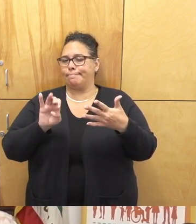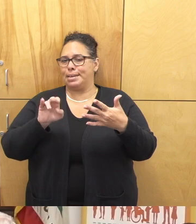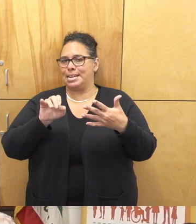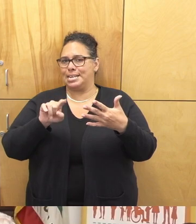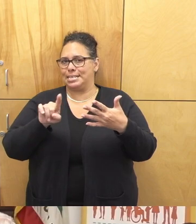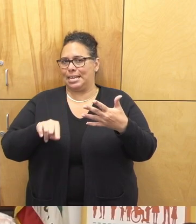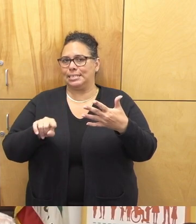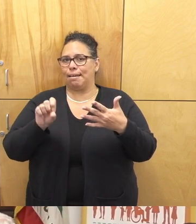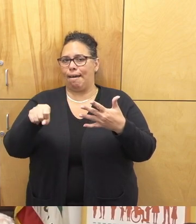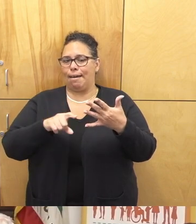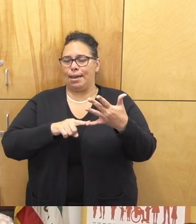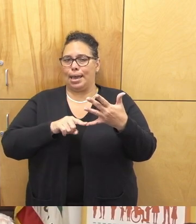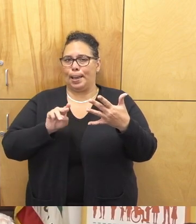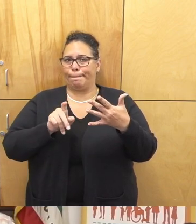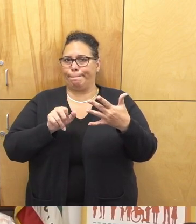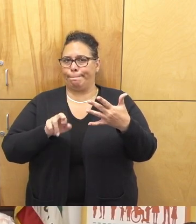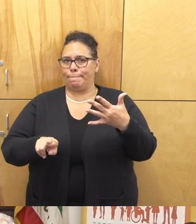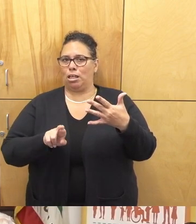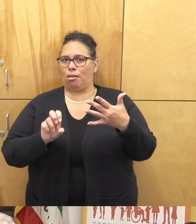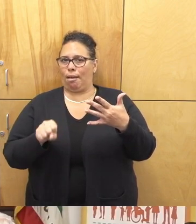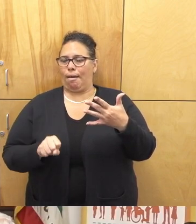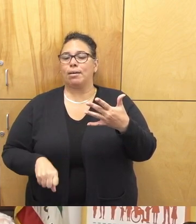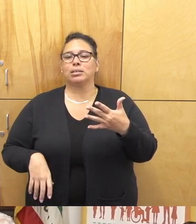Miller? Aye. That passes 5-0.